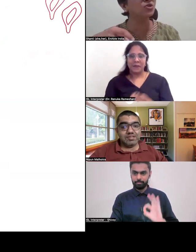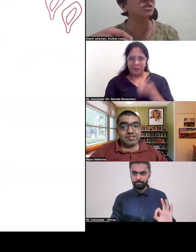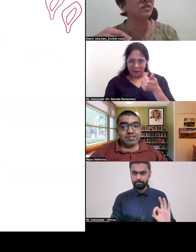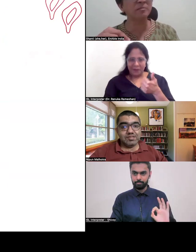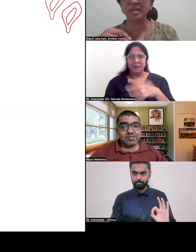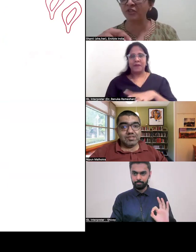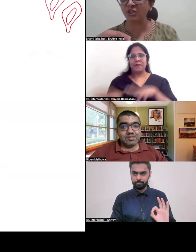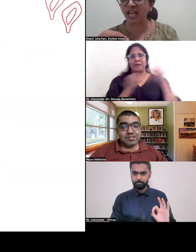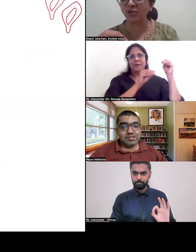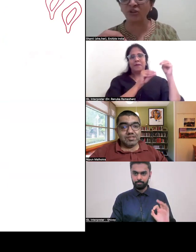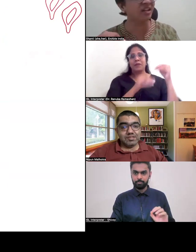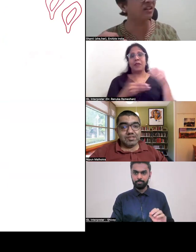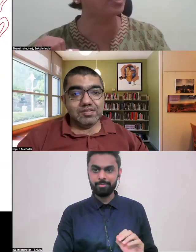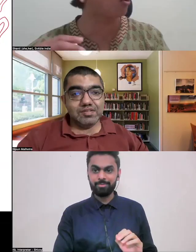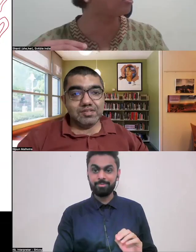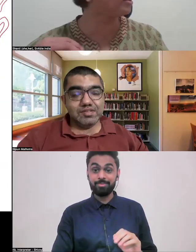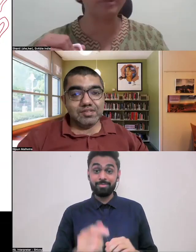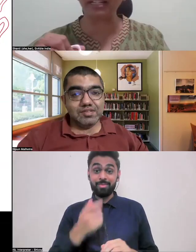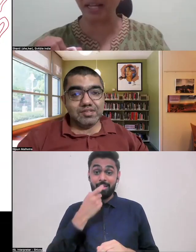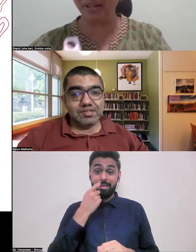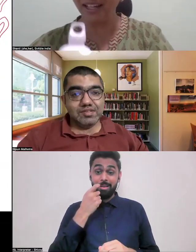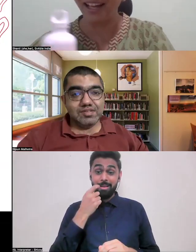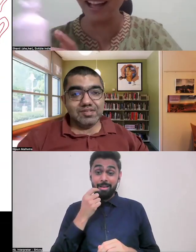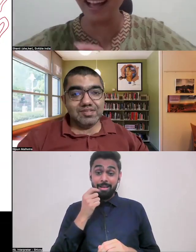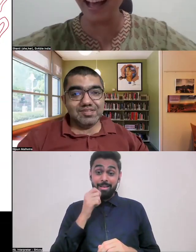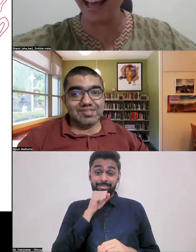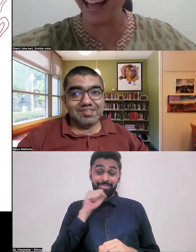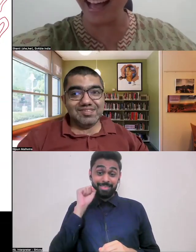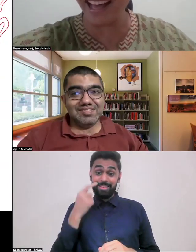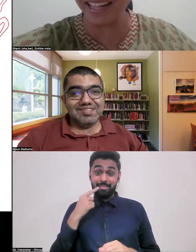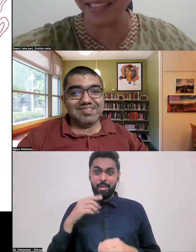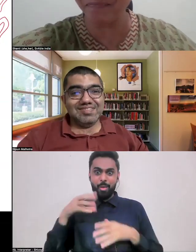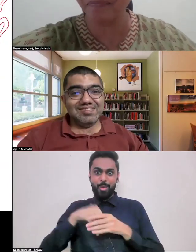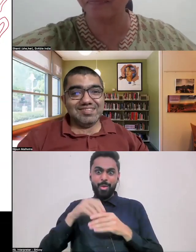I think inclusion is very beneficial. I could drink a little water in the meantime.